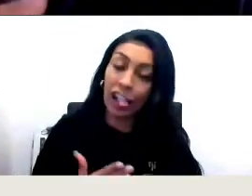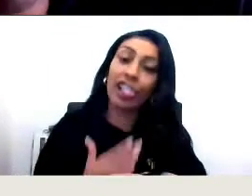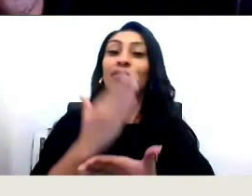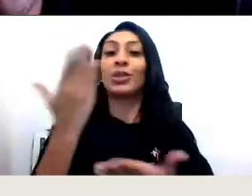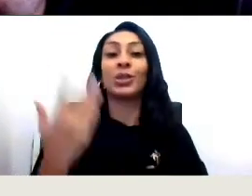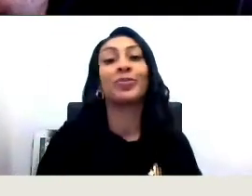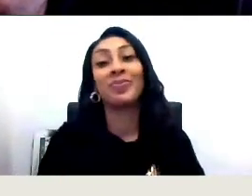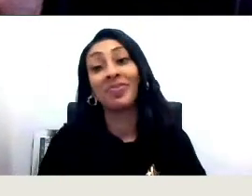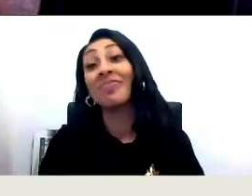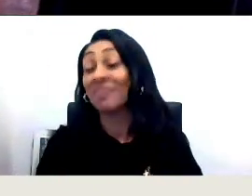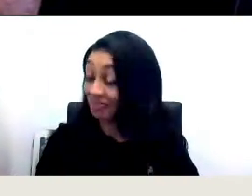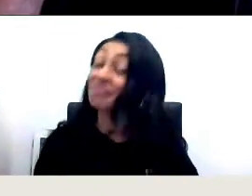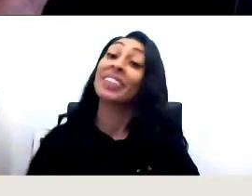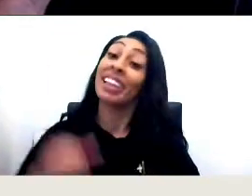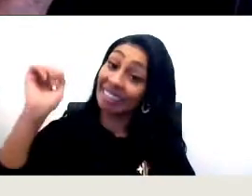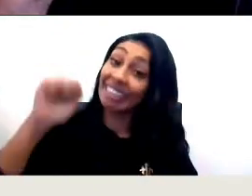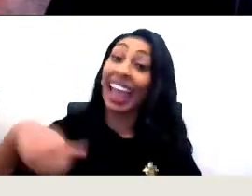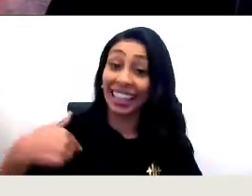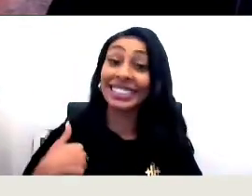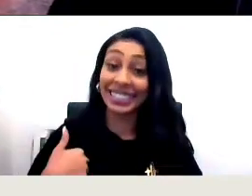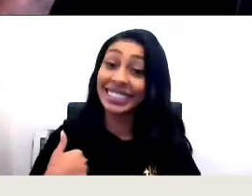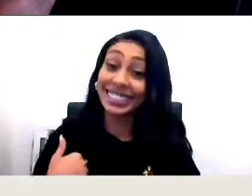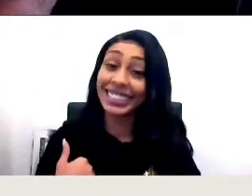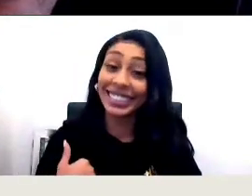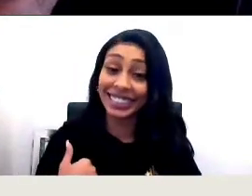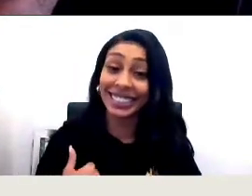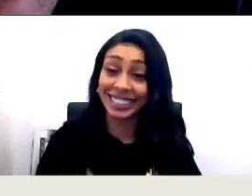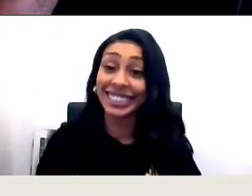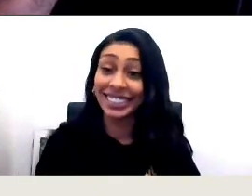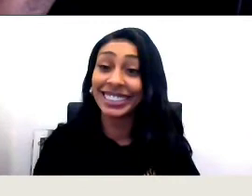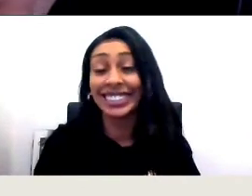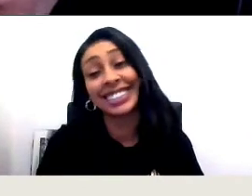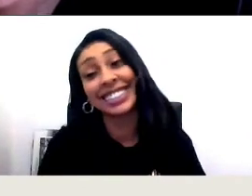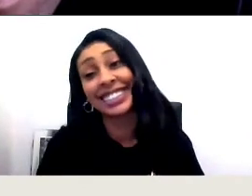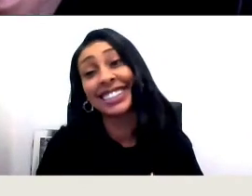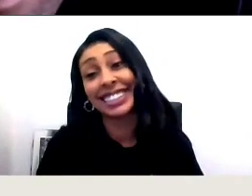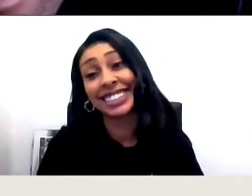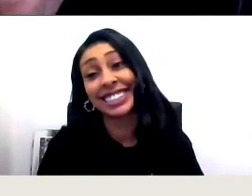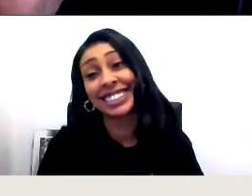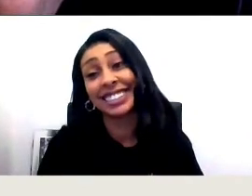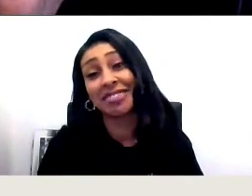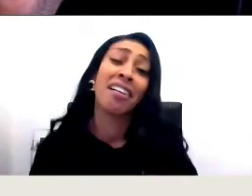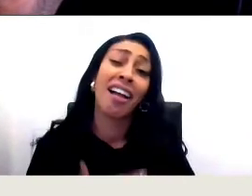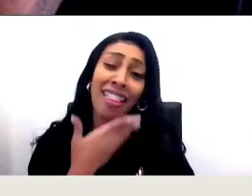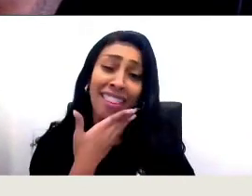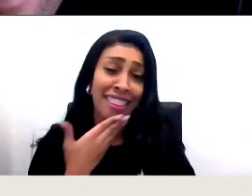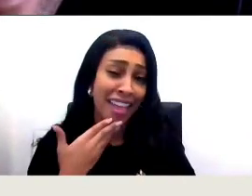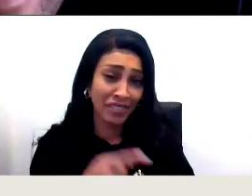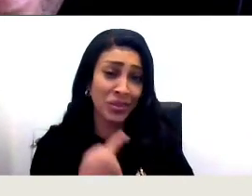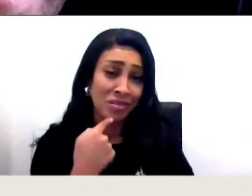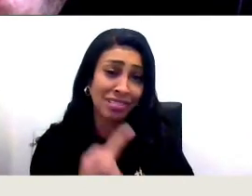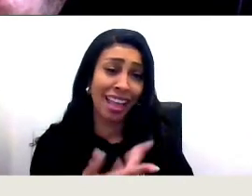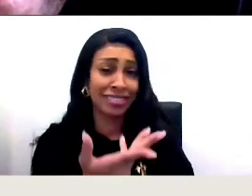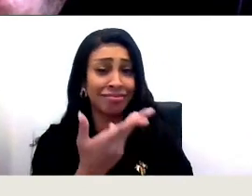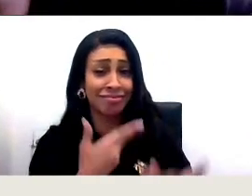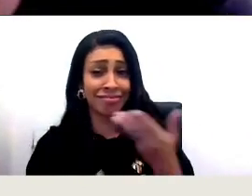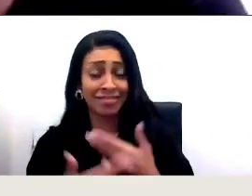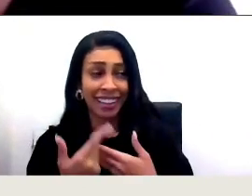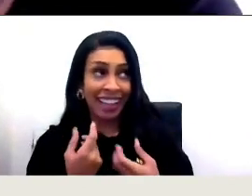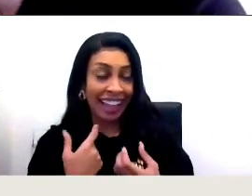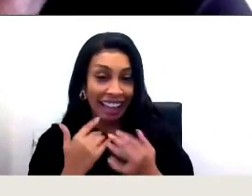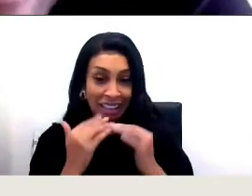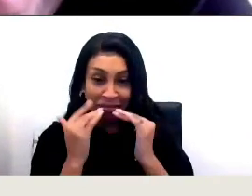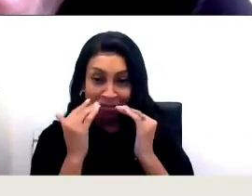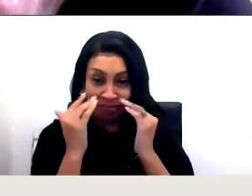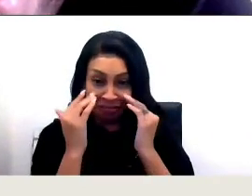true? Yeah, I am. And that's lovely that you said that, Greg. Thank you. I'm getting all